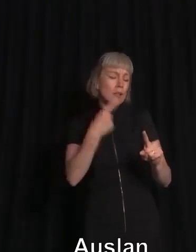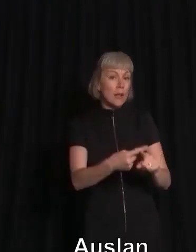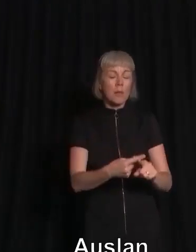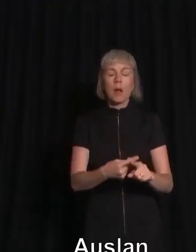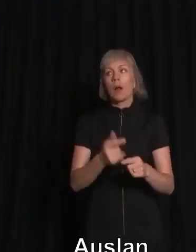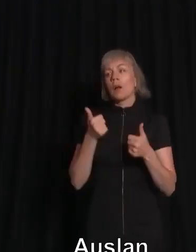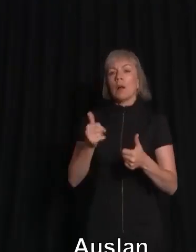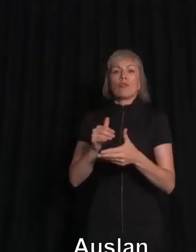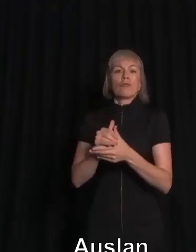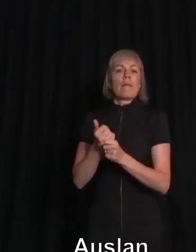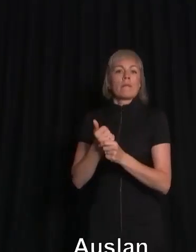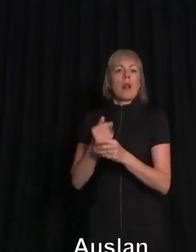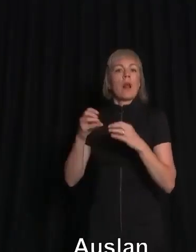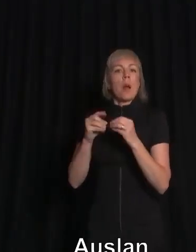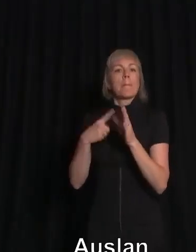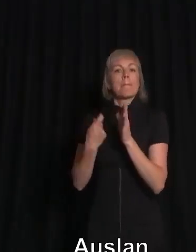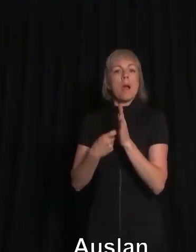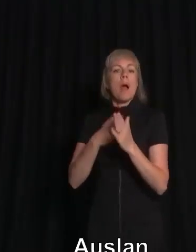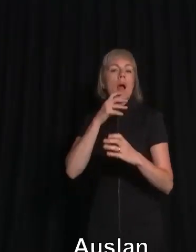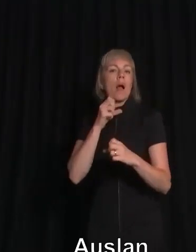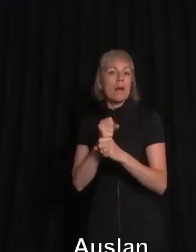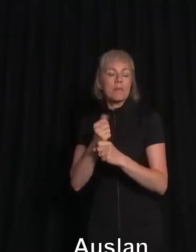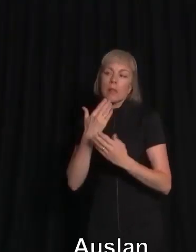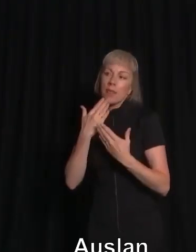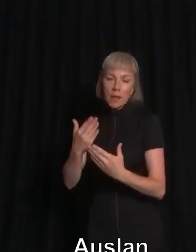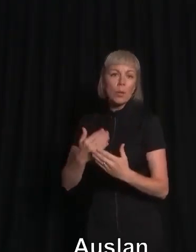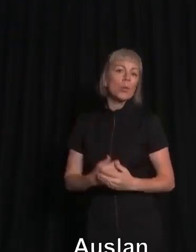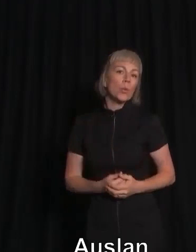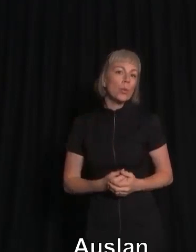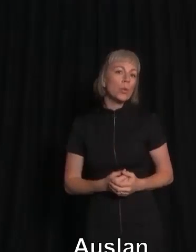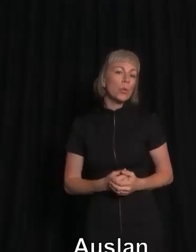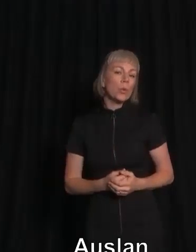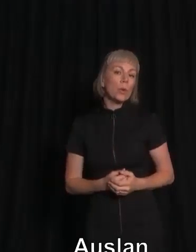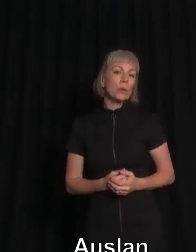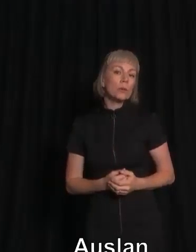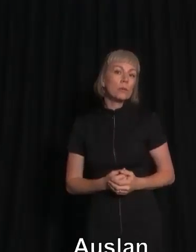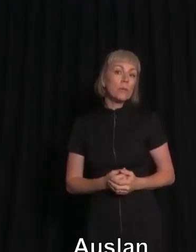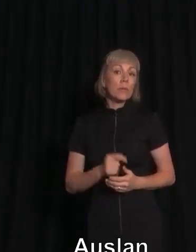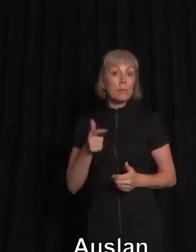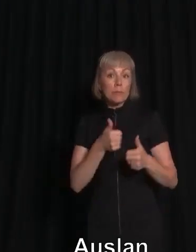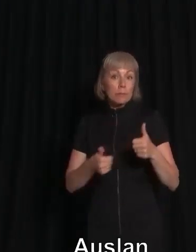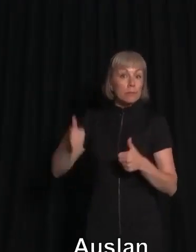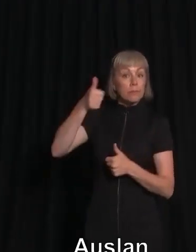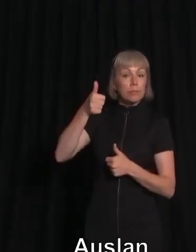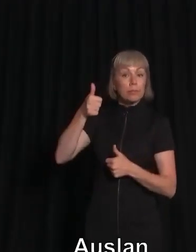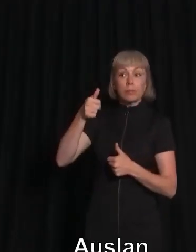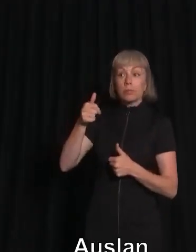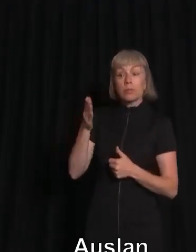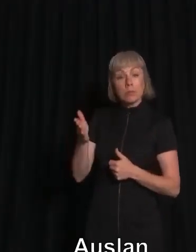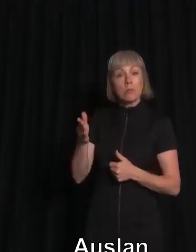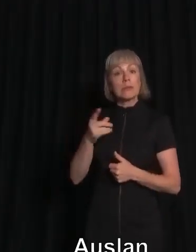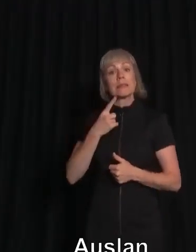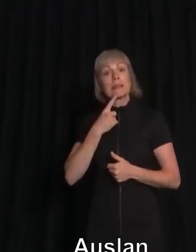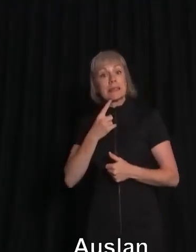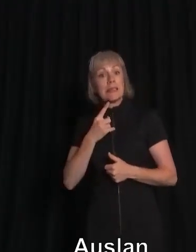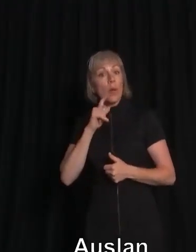this. And he didn't just make sure that the ACT invested in the work